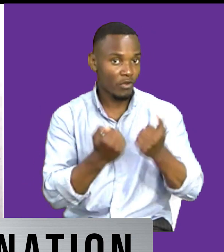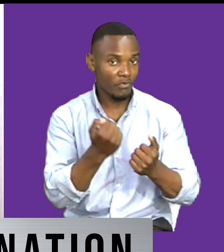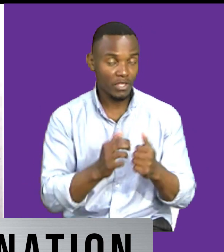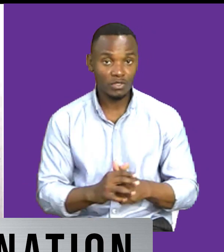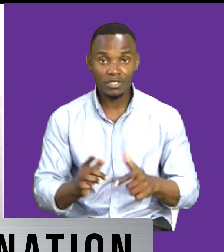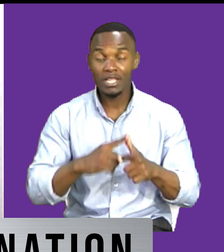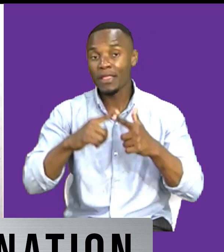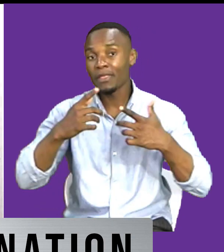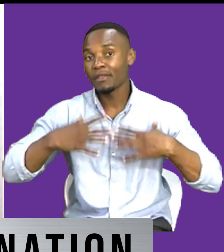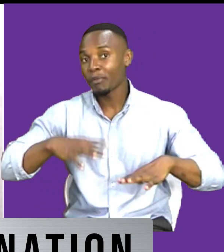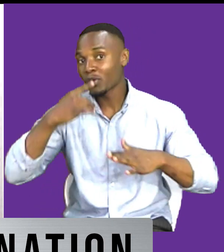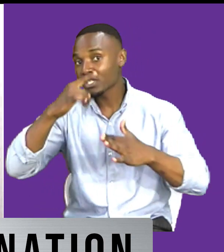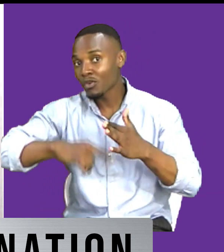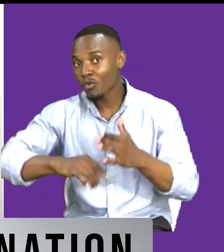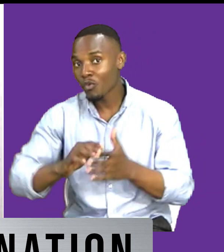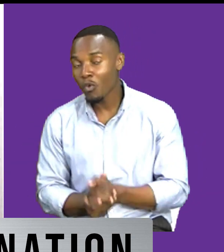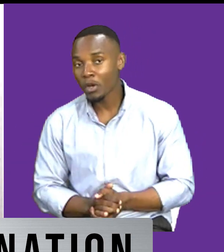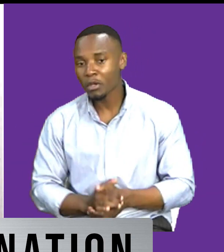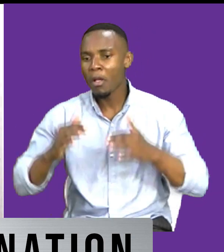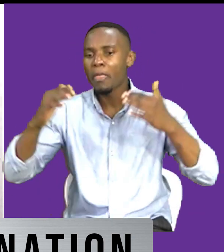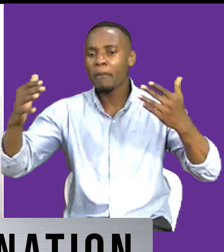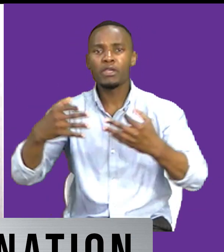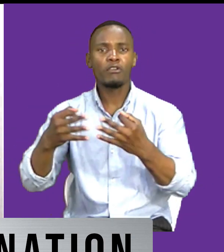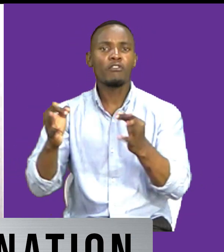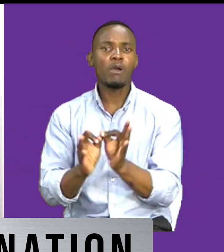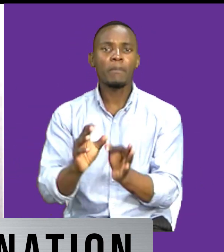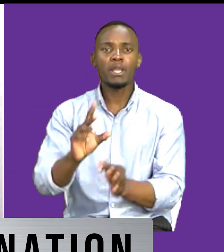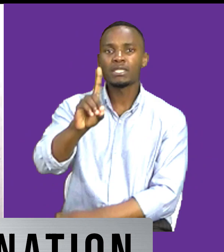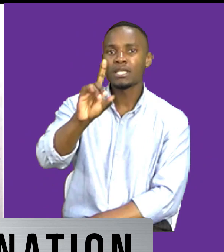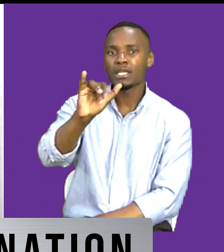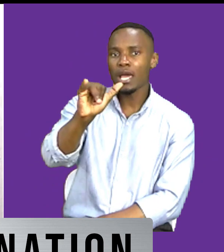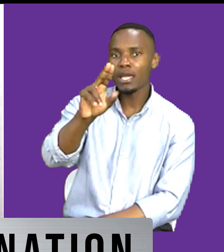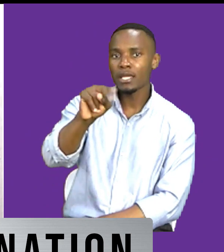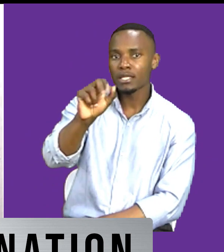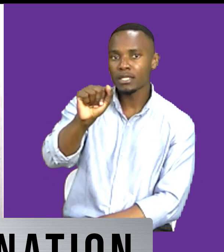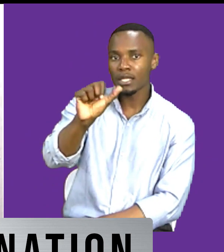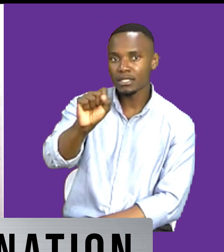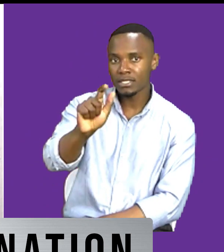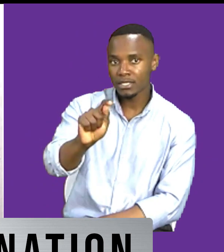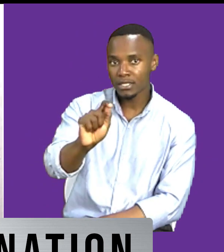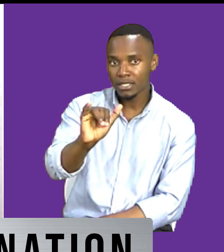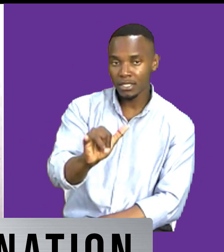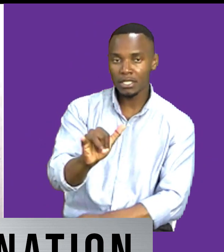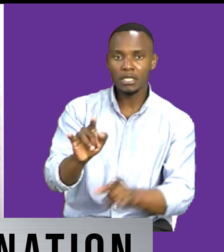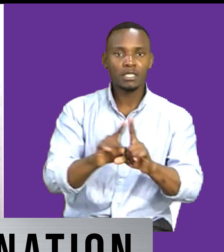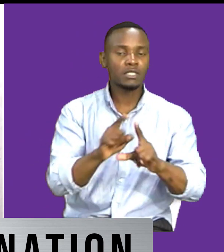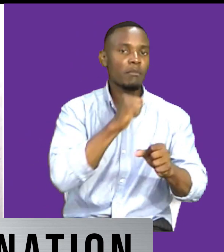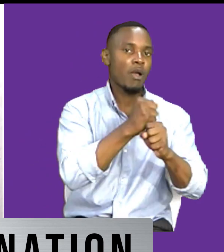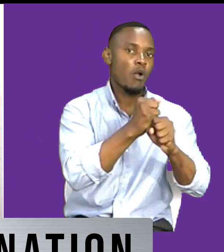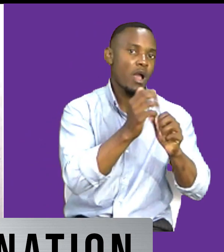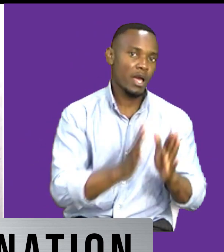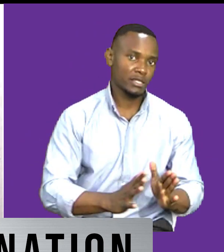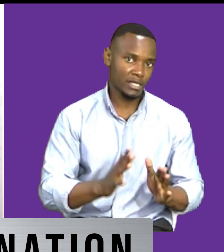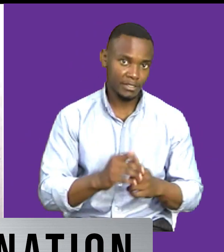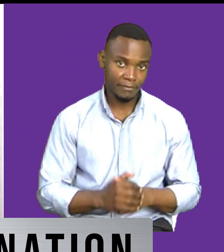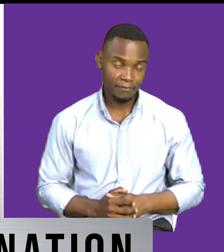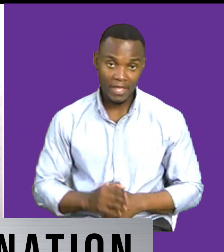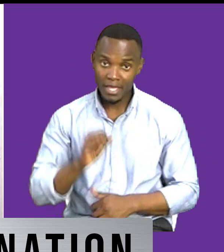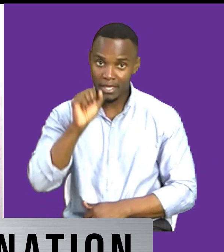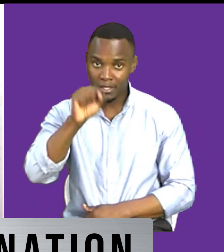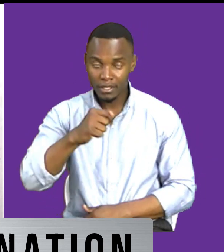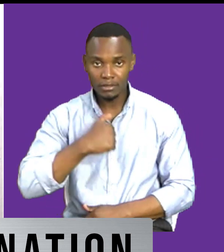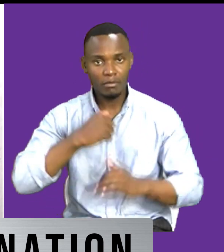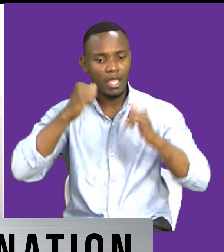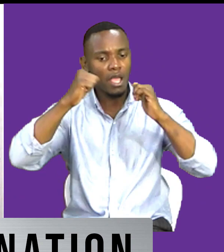dynasty versus the hustlers. And so, Jonah, the question is that I agree with you that there is the